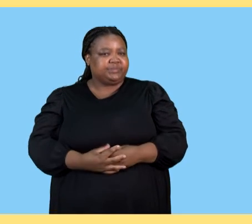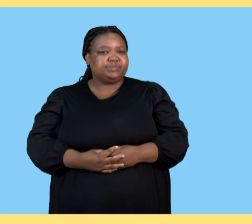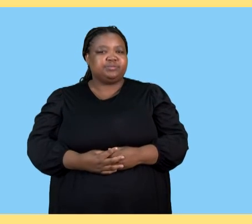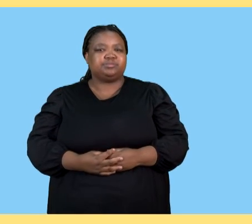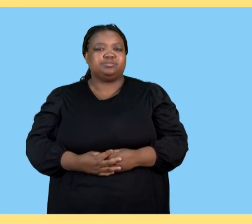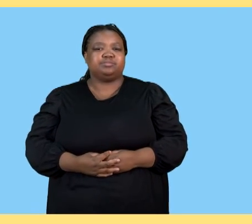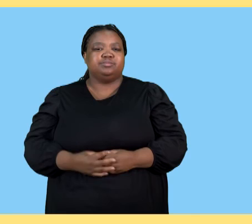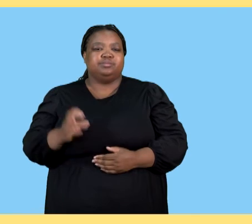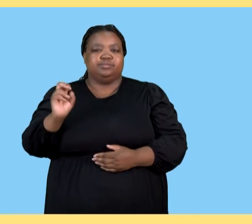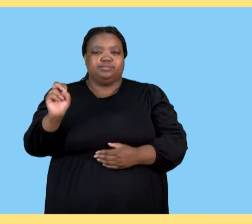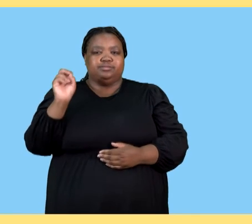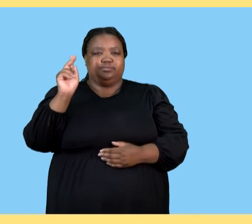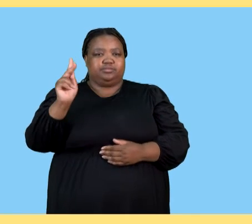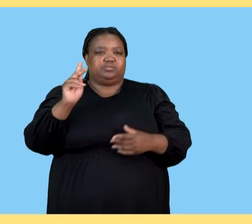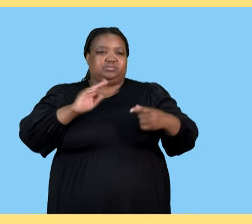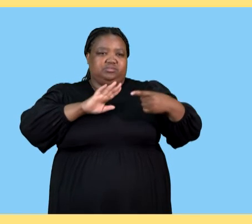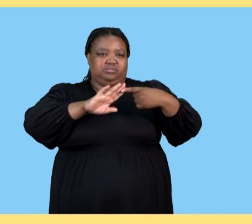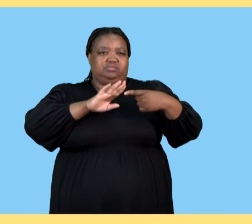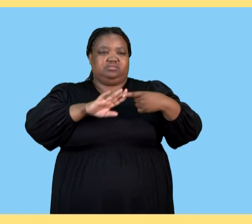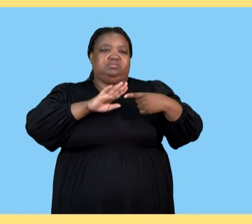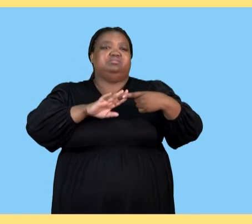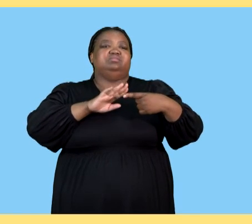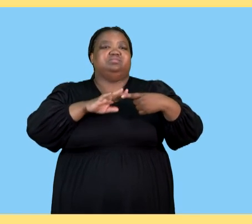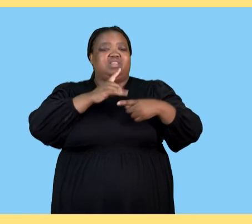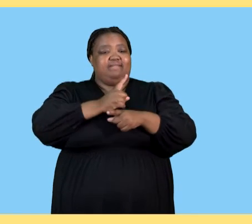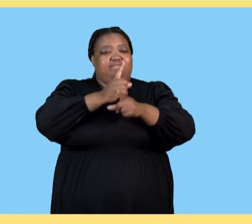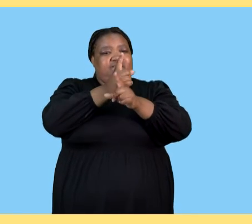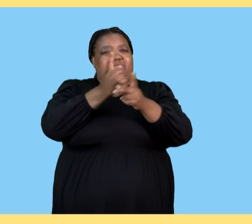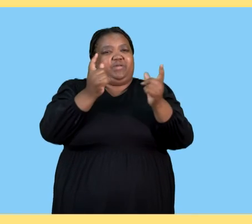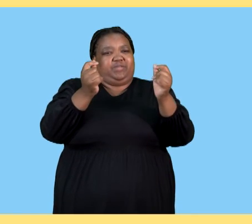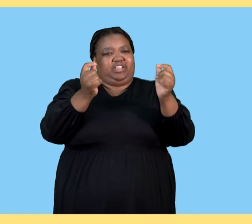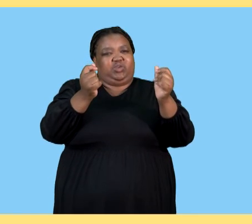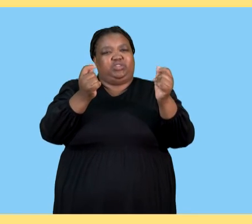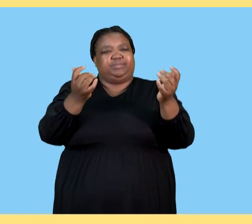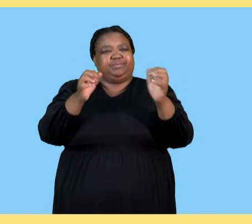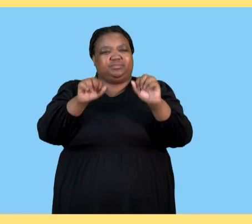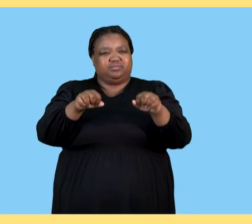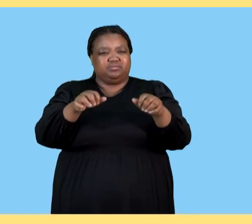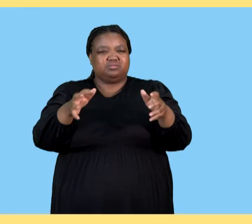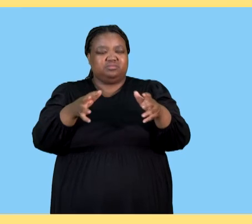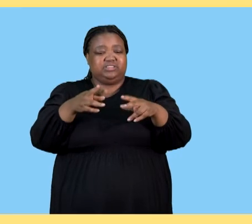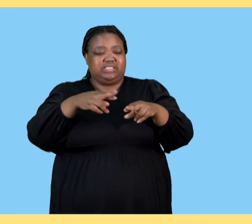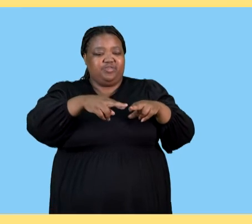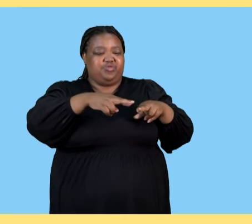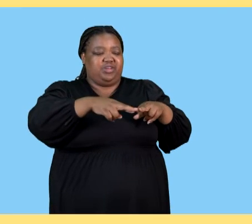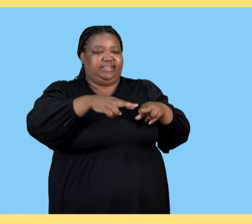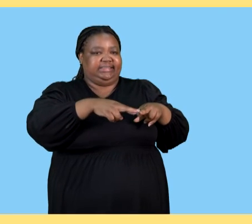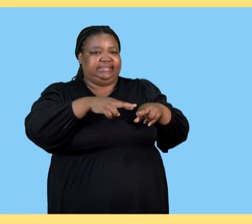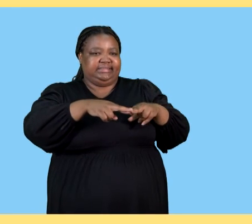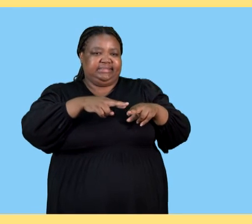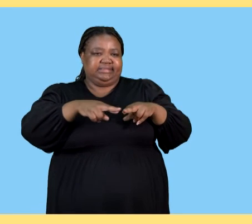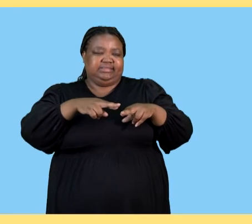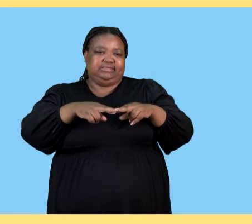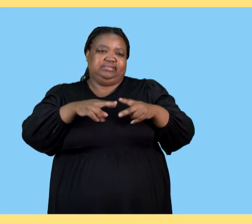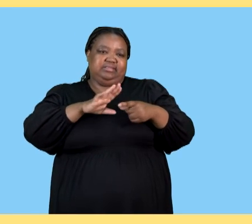that. Okay. The first one, fixed cost, is rent for the